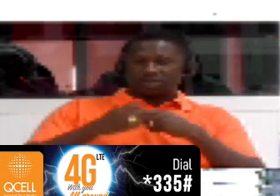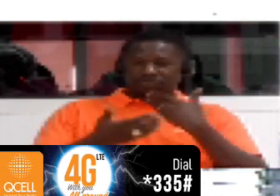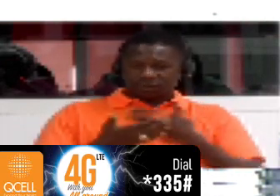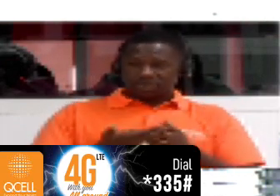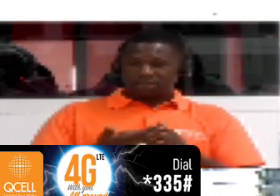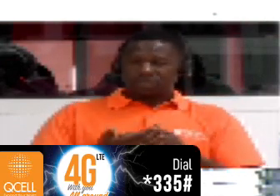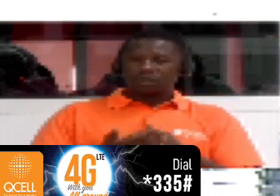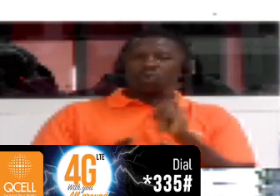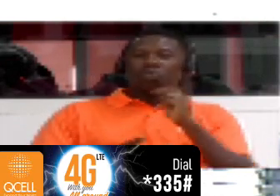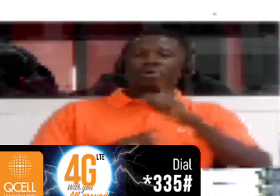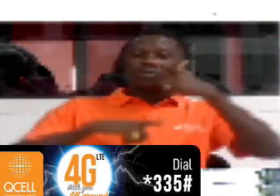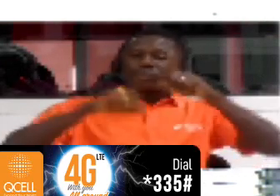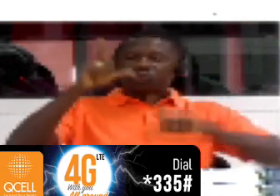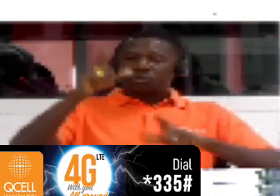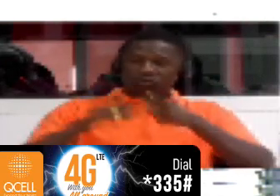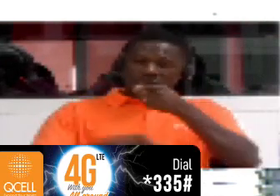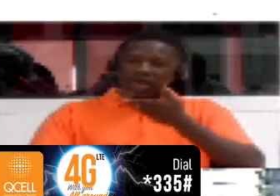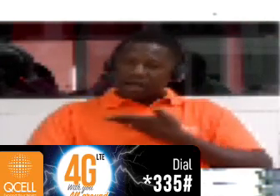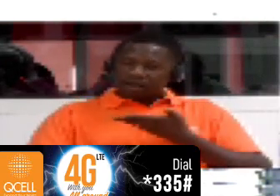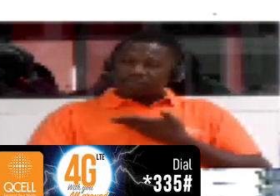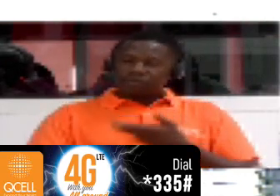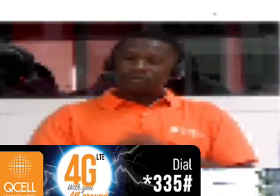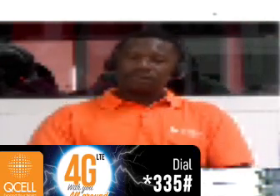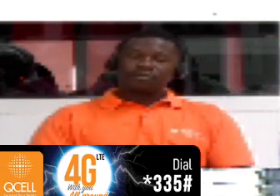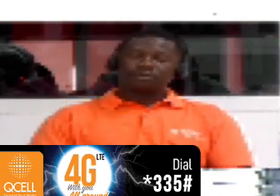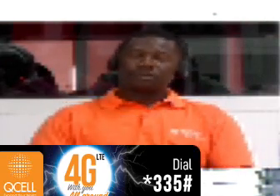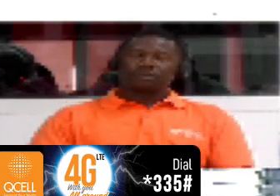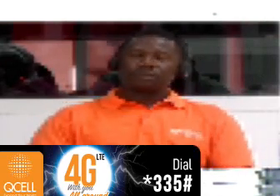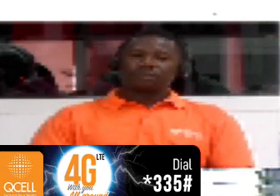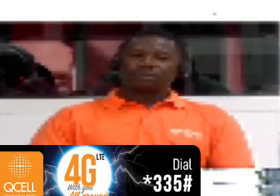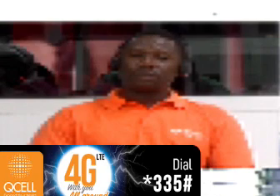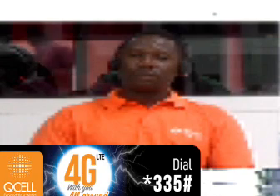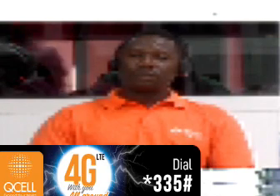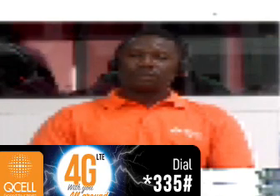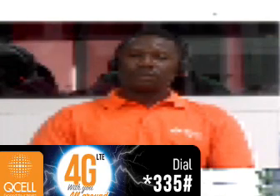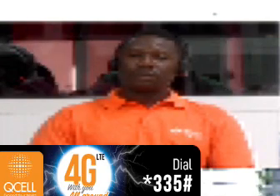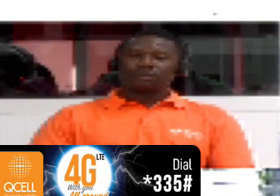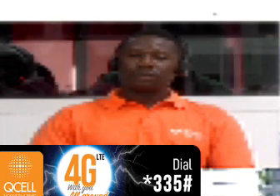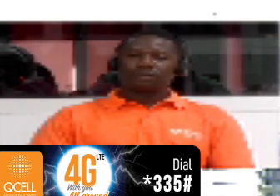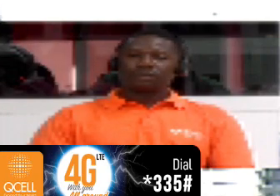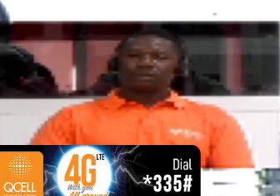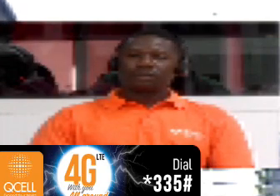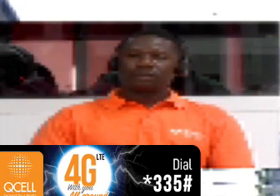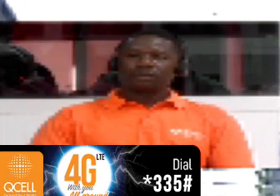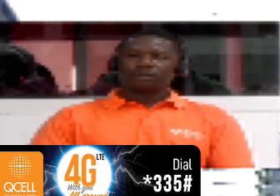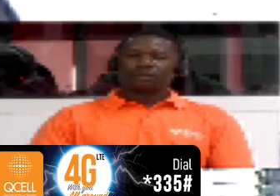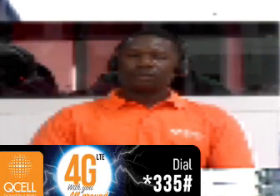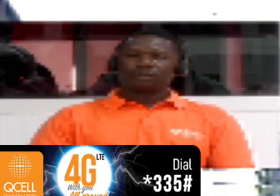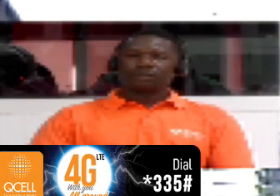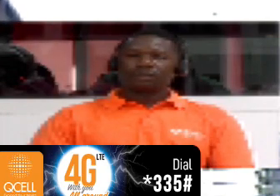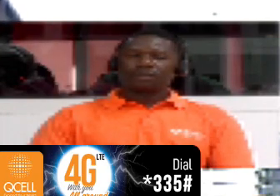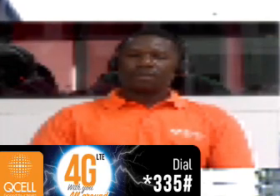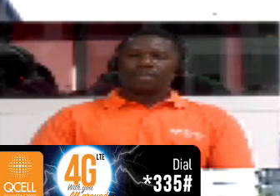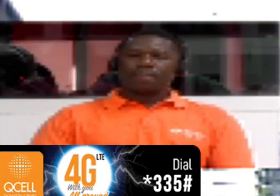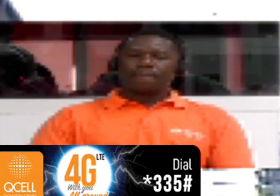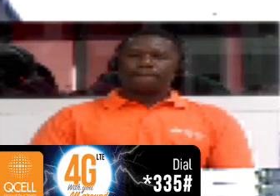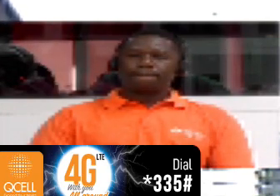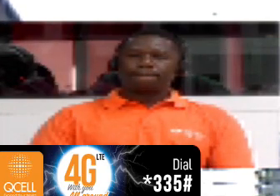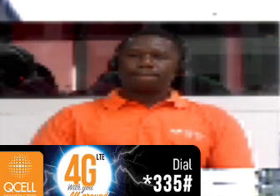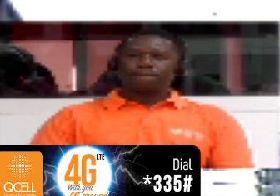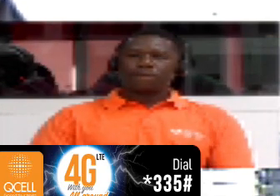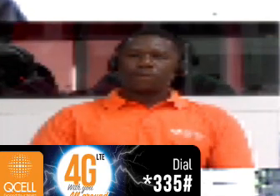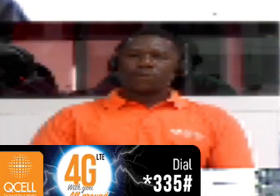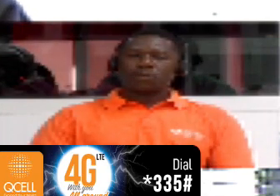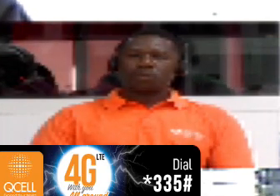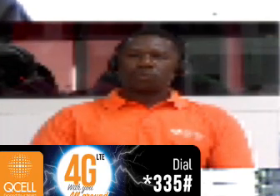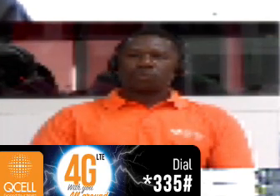hanfo edunta police intervention yer rank jumale sorong makama jumale bebulu fuato me itara